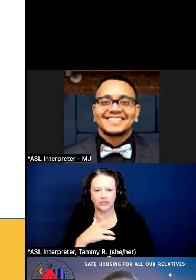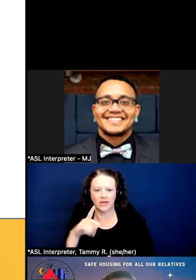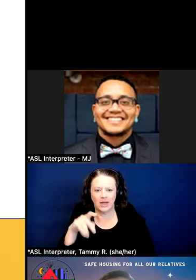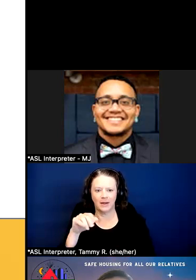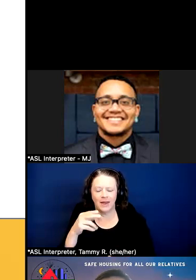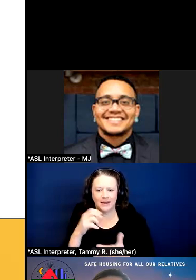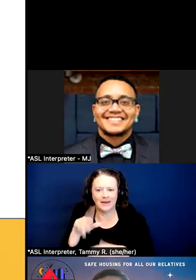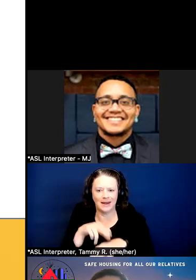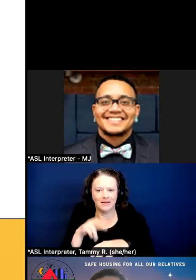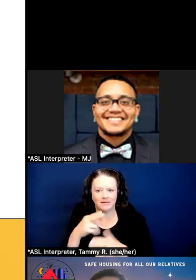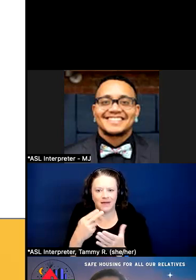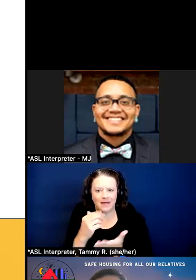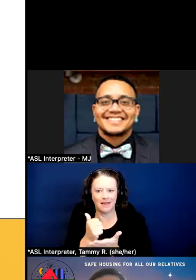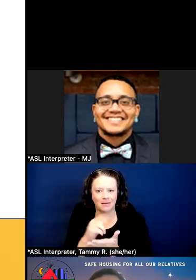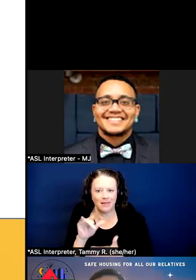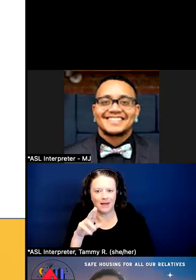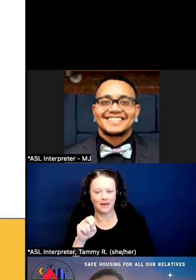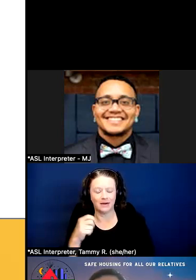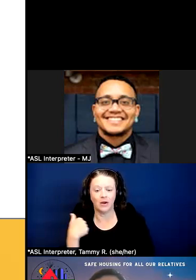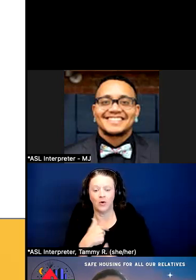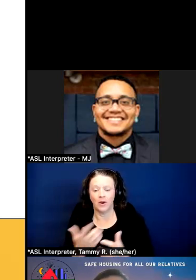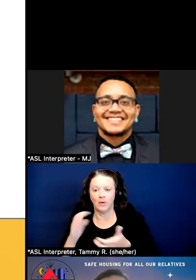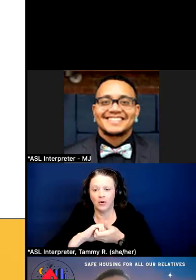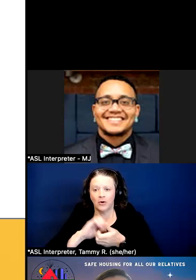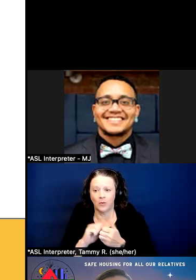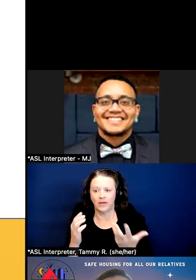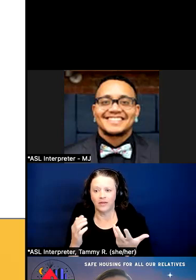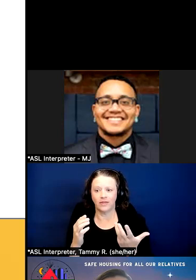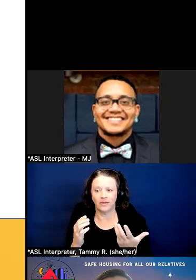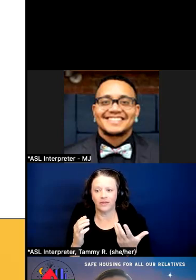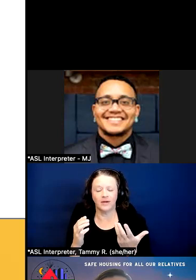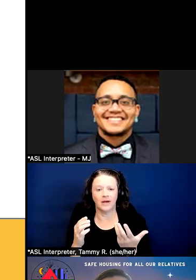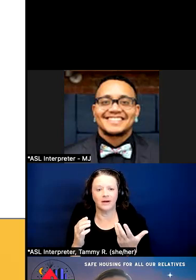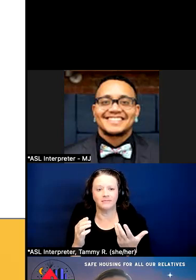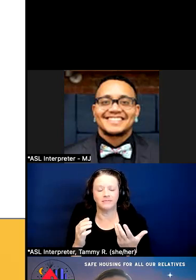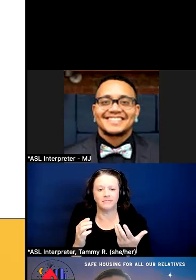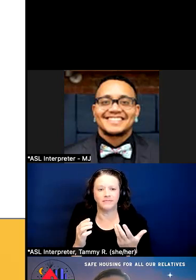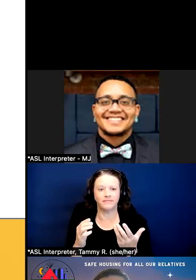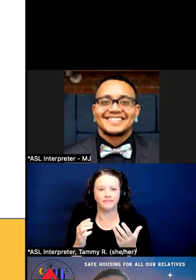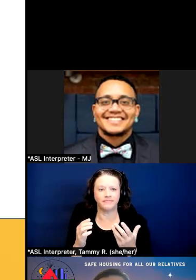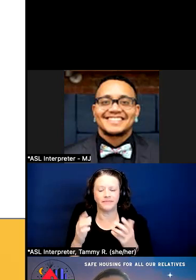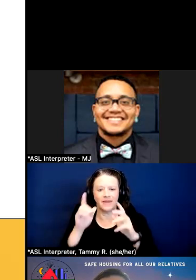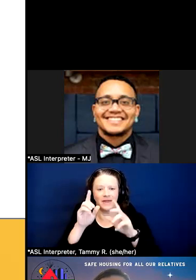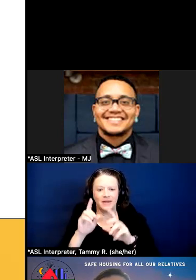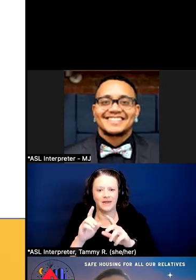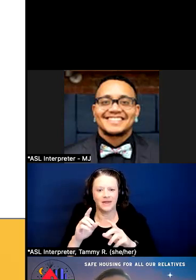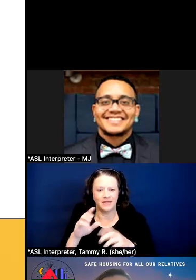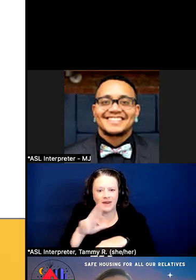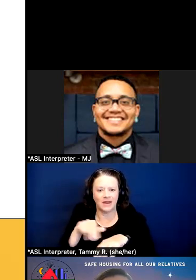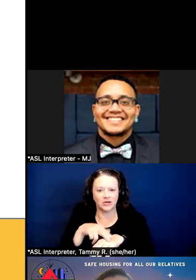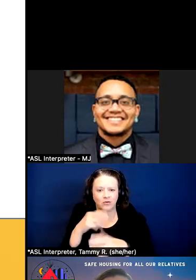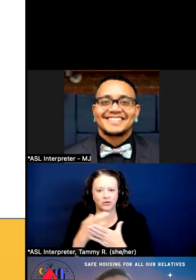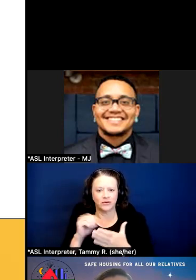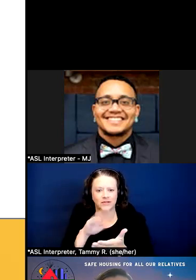partnered with a human rights clinic at a law school. So that's our other partner there, the Cardozo Law Institute in Holocaust and Human Rights.